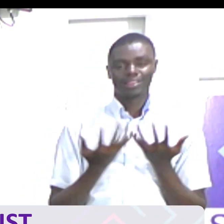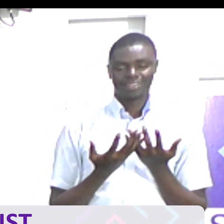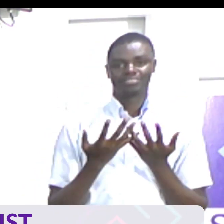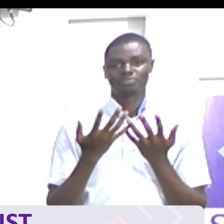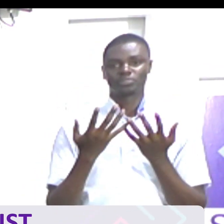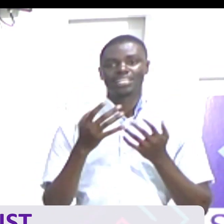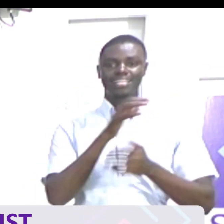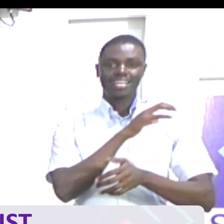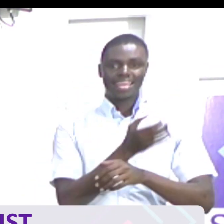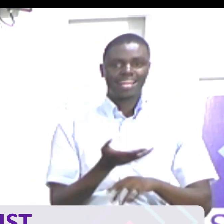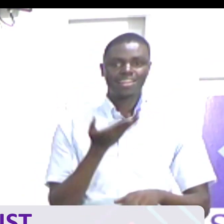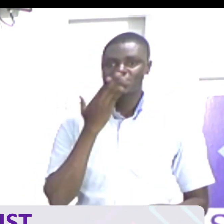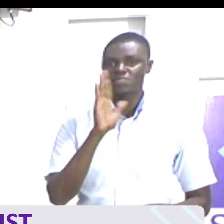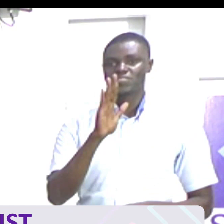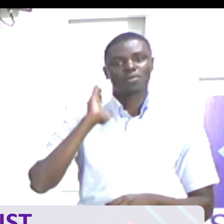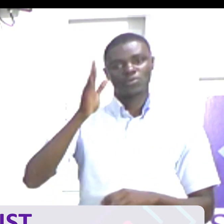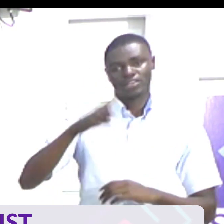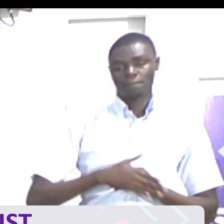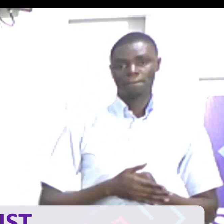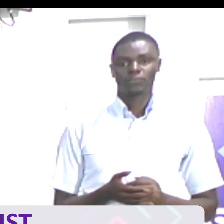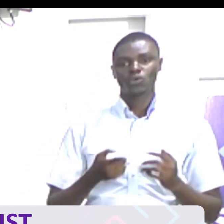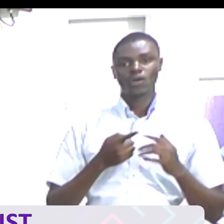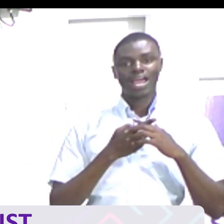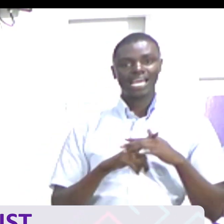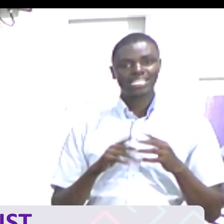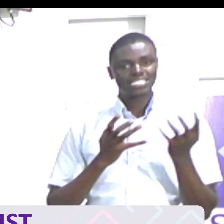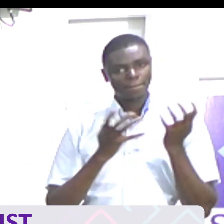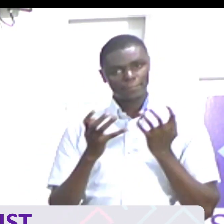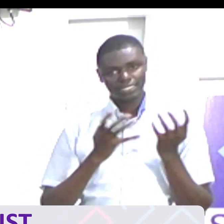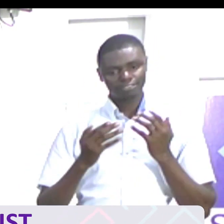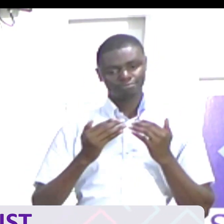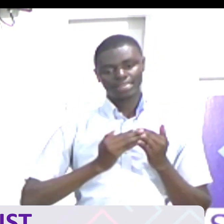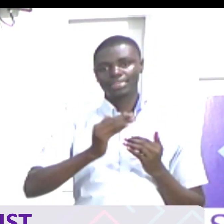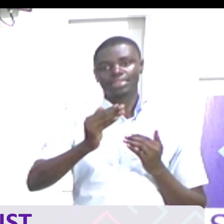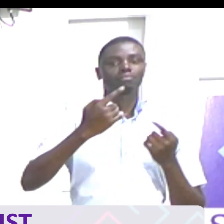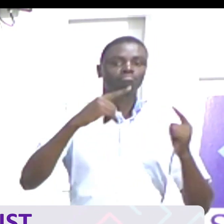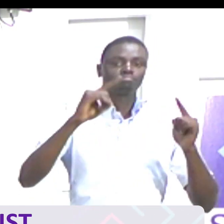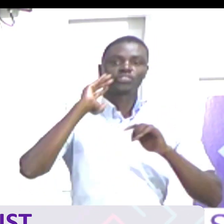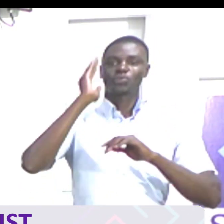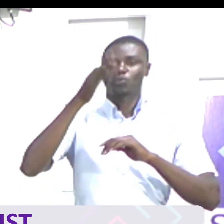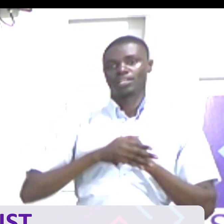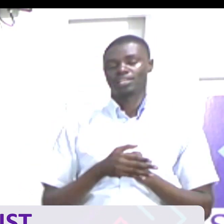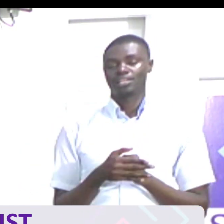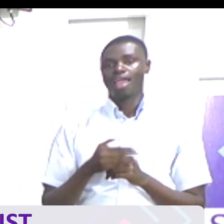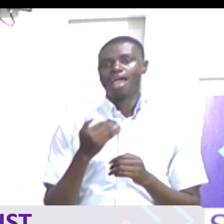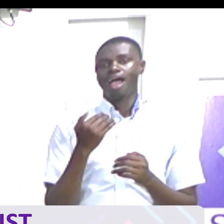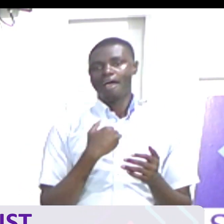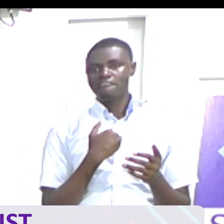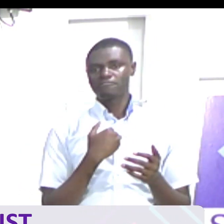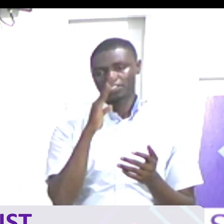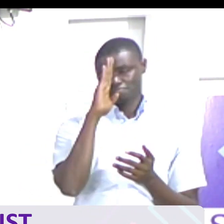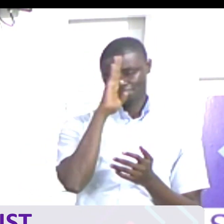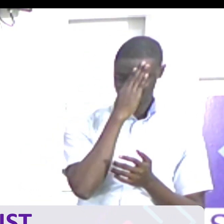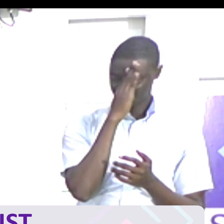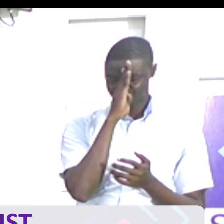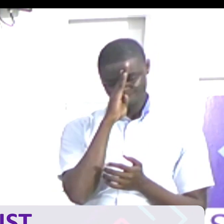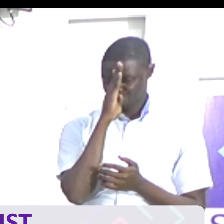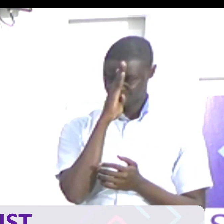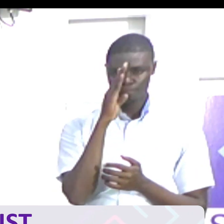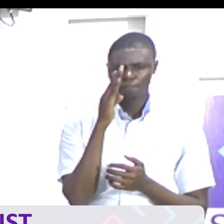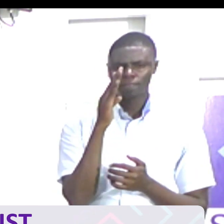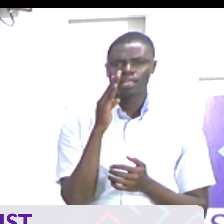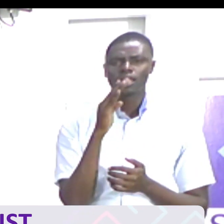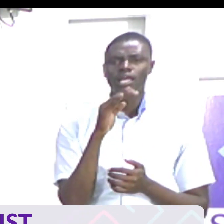Ndio hiyo sasa. So, wewe anza shughuli itajipa. Alright. Though kuna zile doubts mseo. Hizo doubts ndio nasema